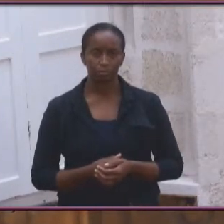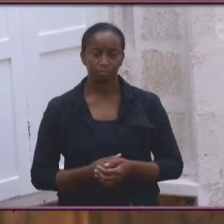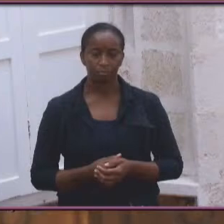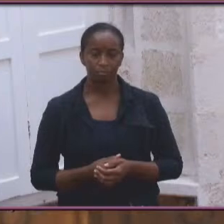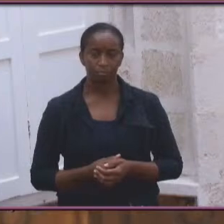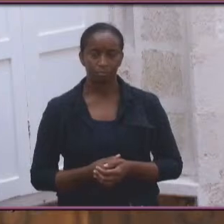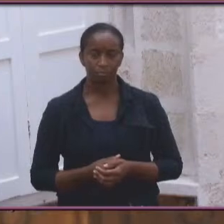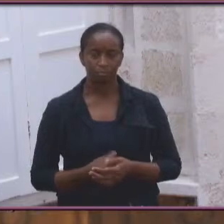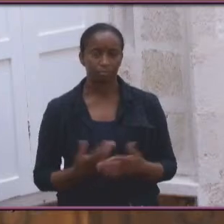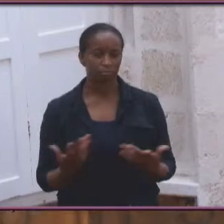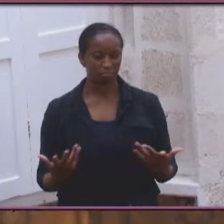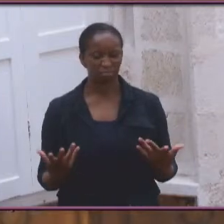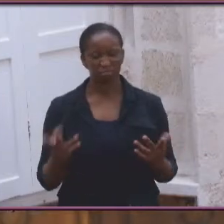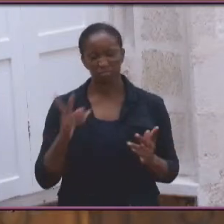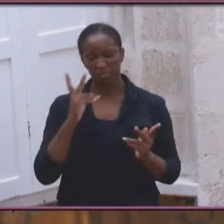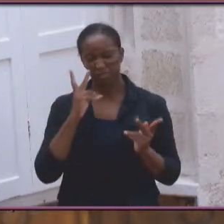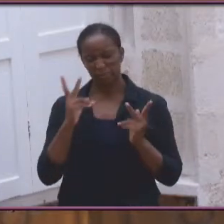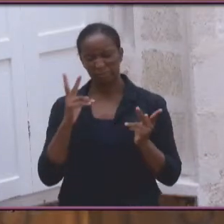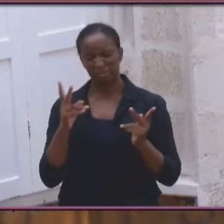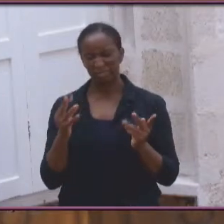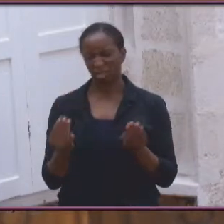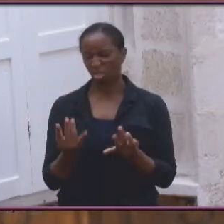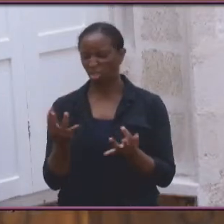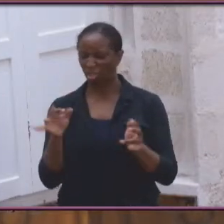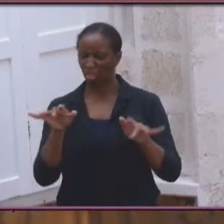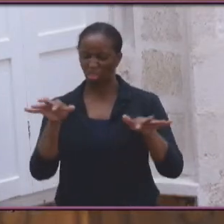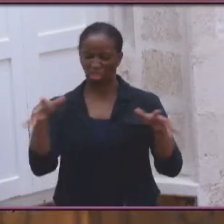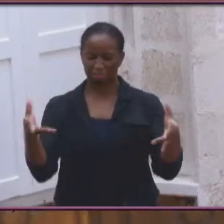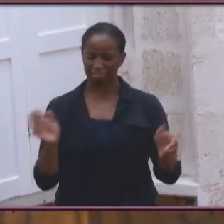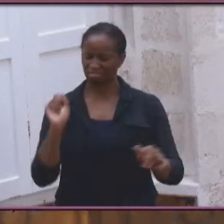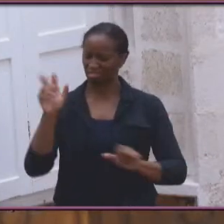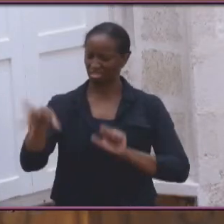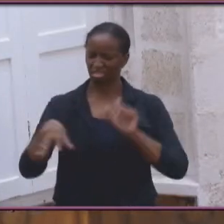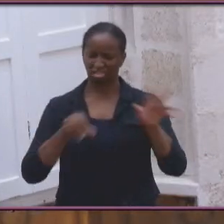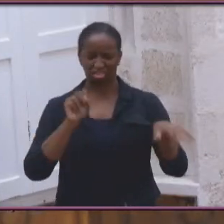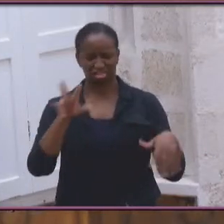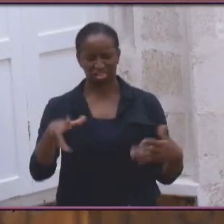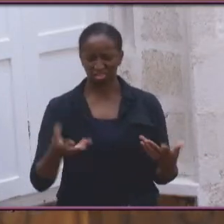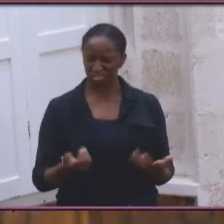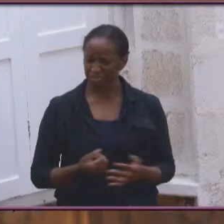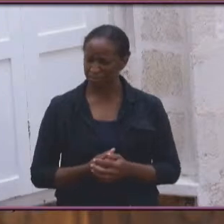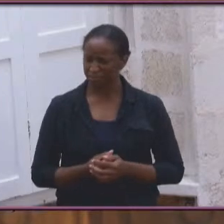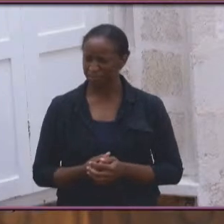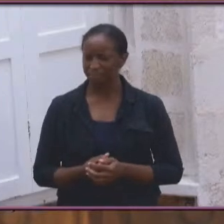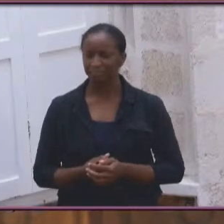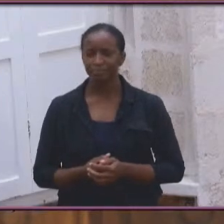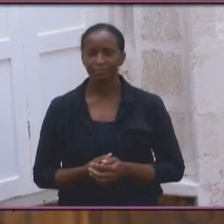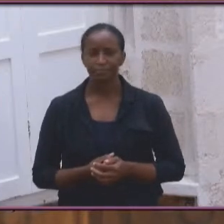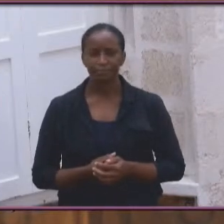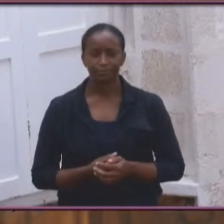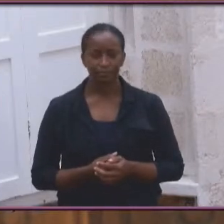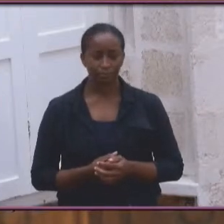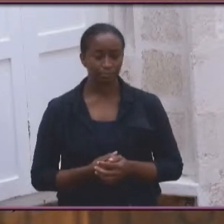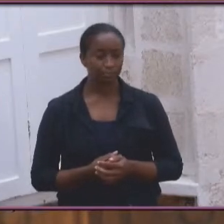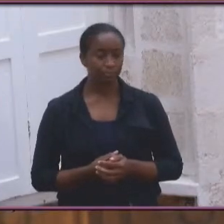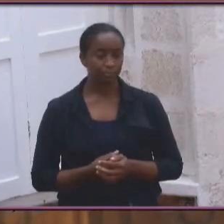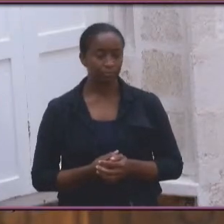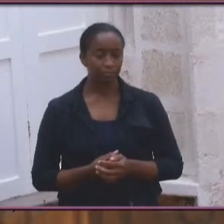untidiness of the society. Ministry of Health, of course, is concerned because with this it comes public health